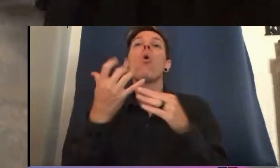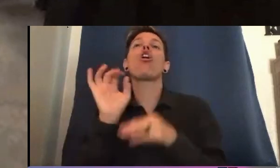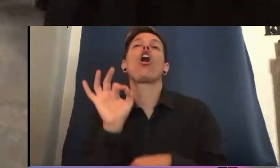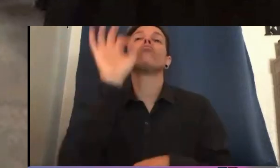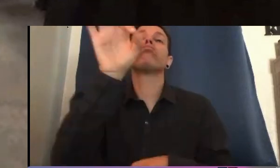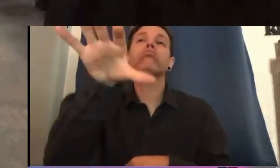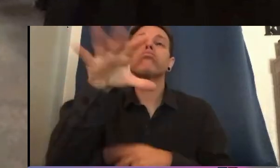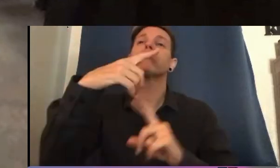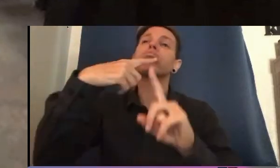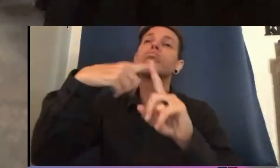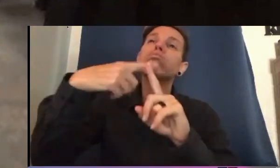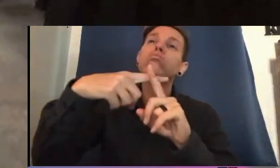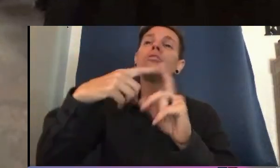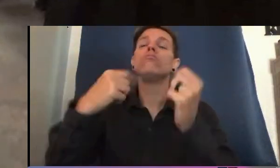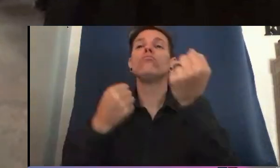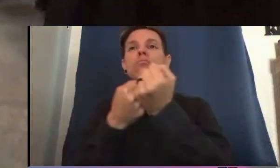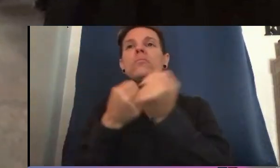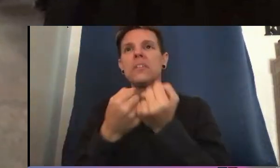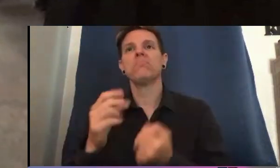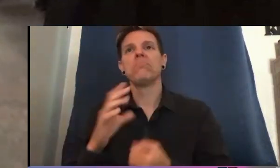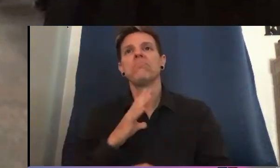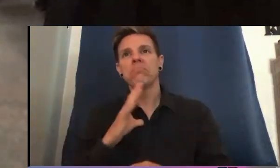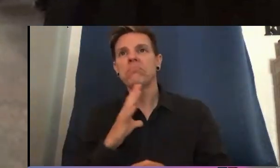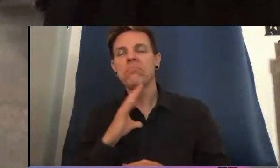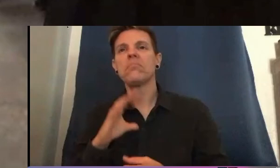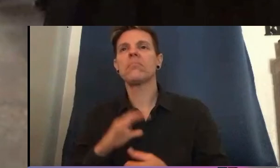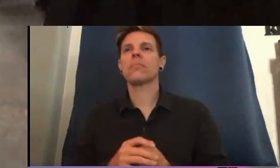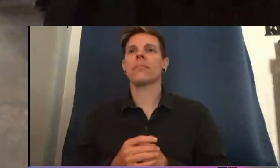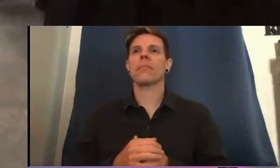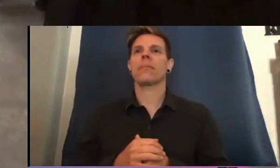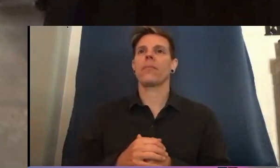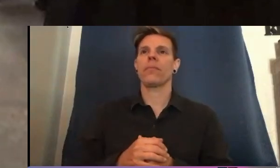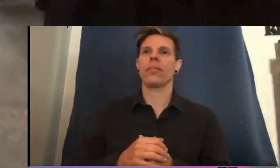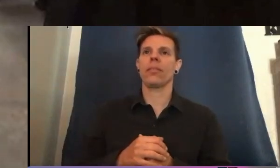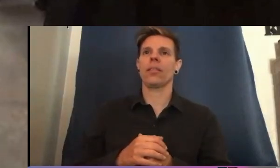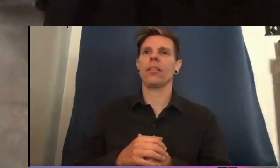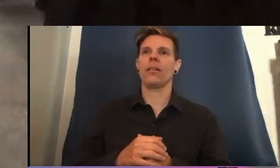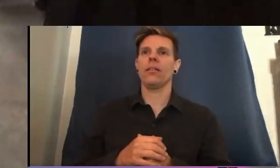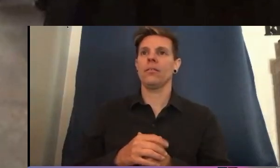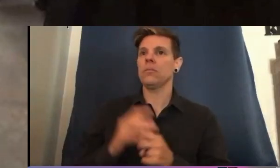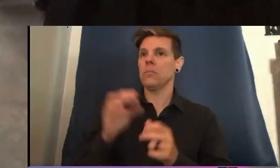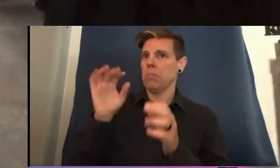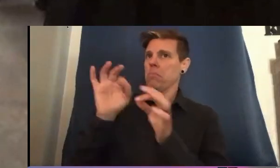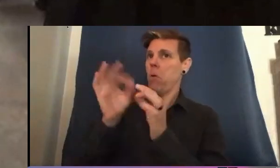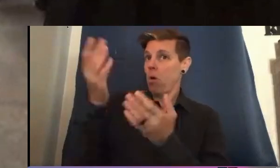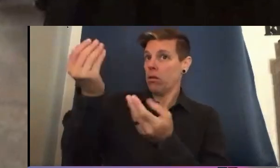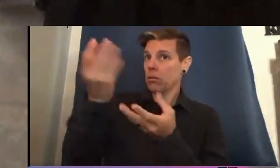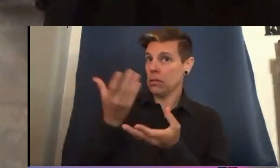Also, it's important to me whether or not you're an El Paso County resident, so I'd ask that you identify that